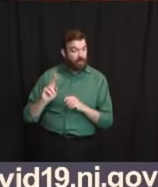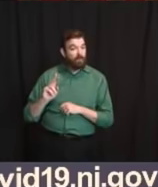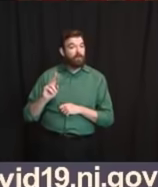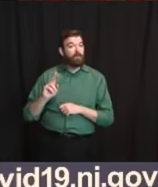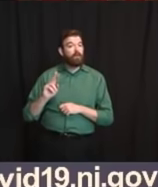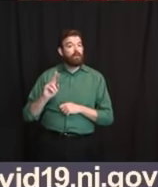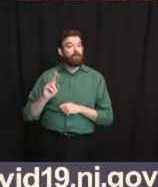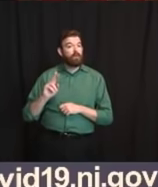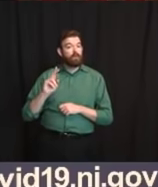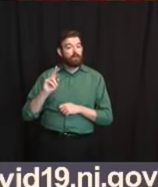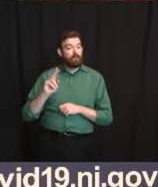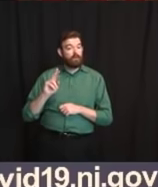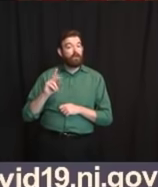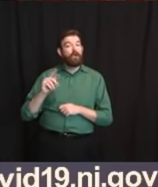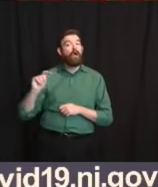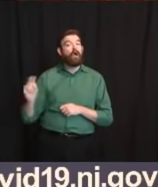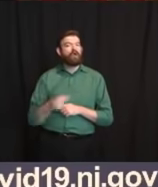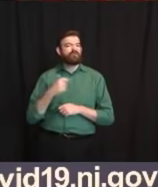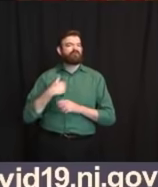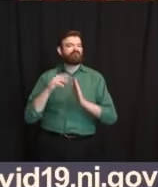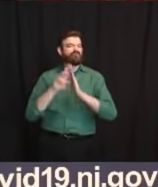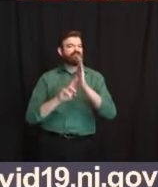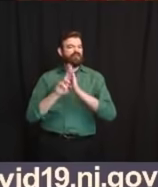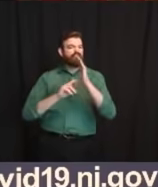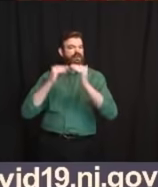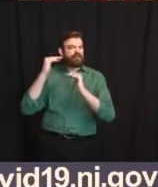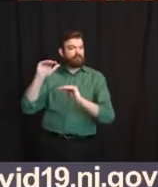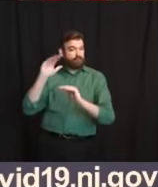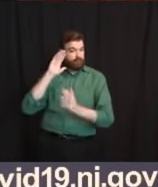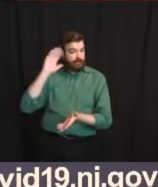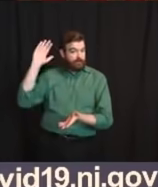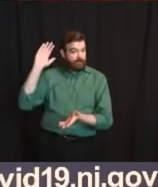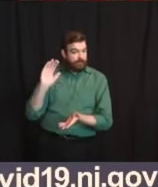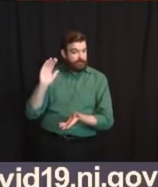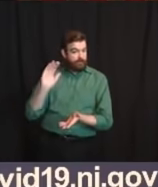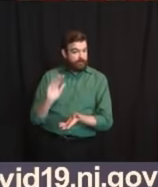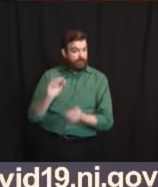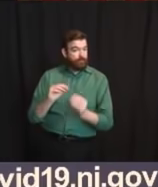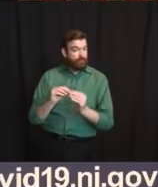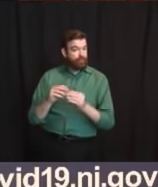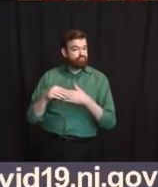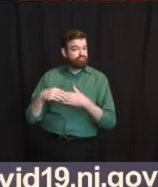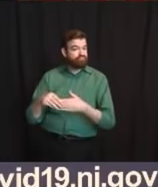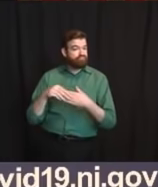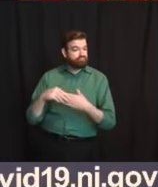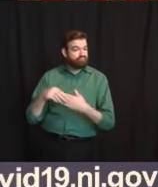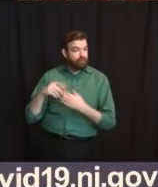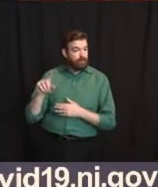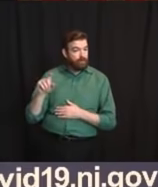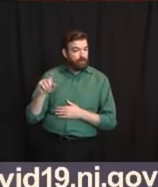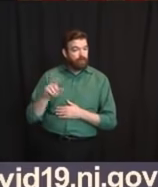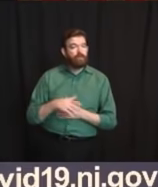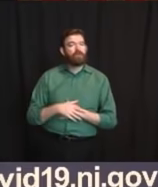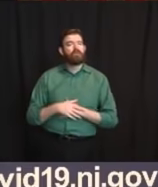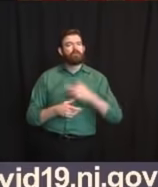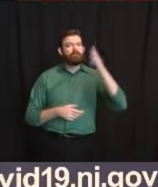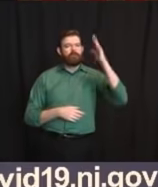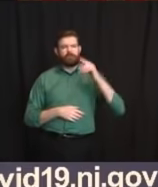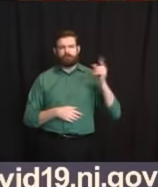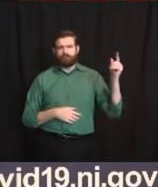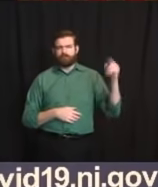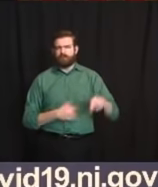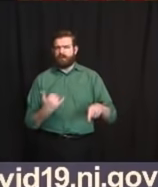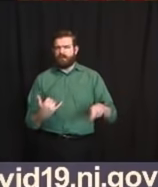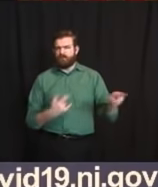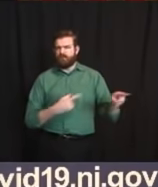addressed unemployment earlier, but there's a gentleman outside the side door who came today because he says he's frustrated. He's been out of work for 2